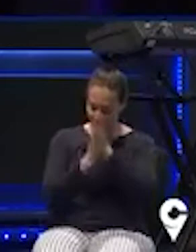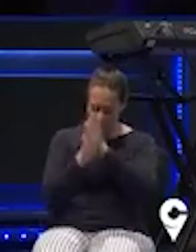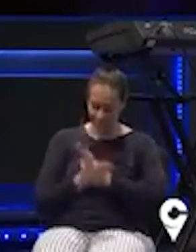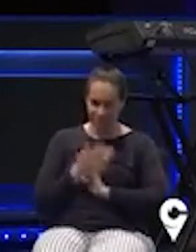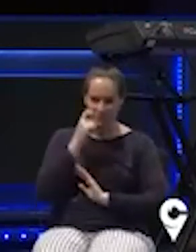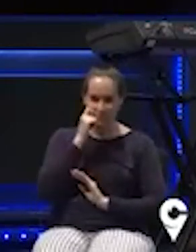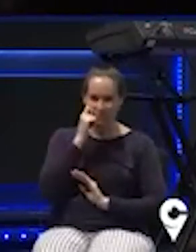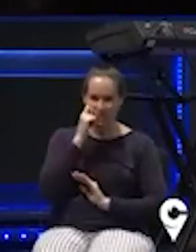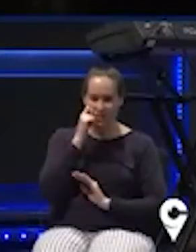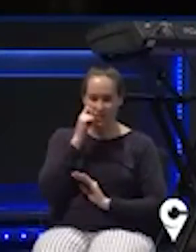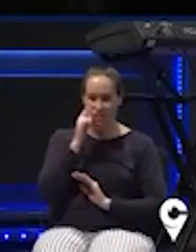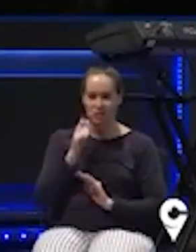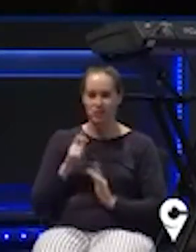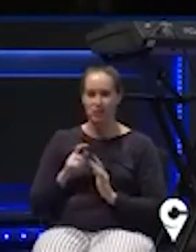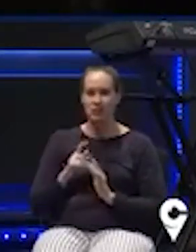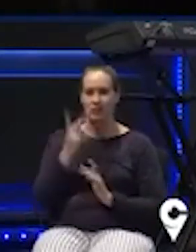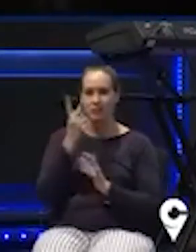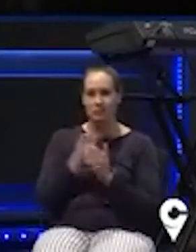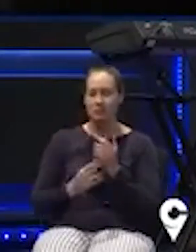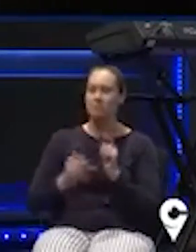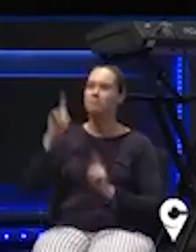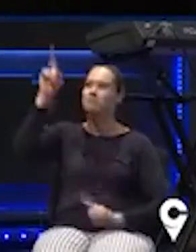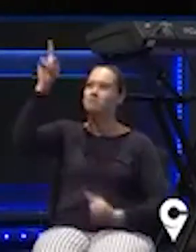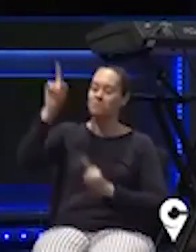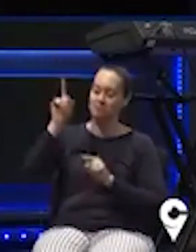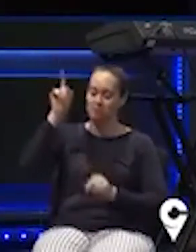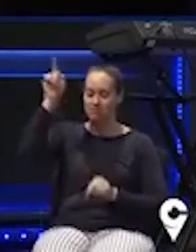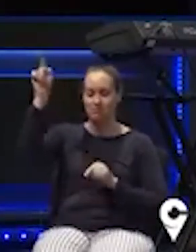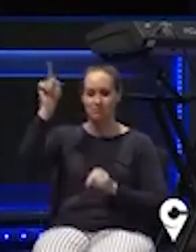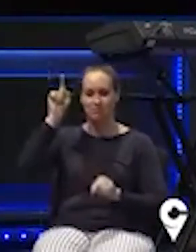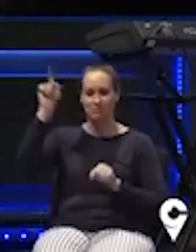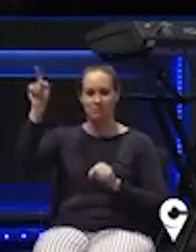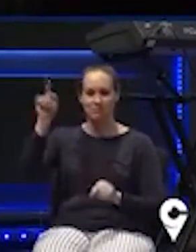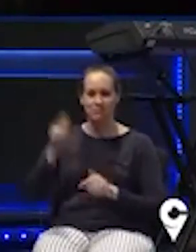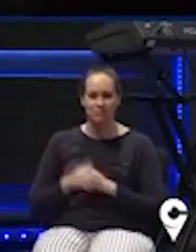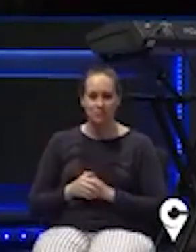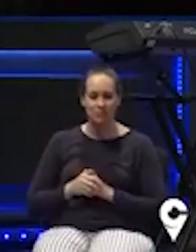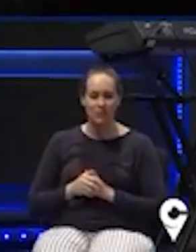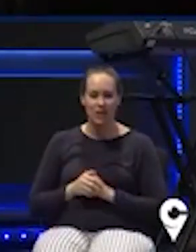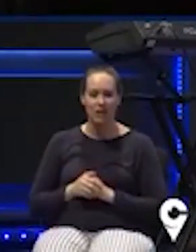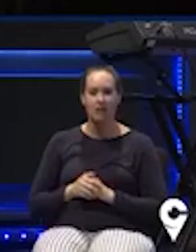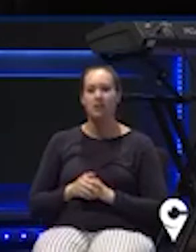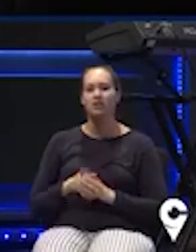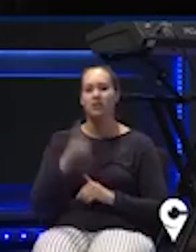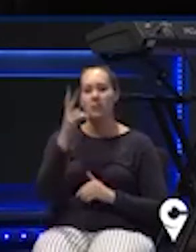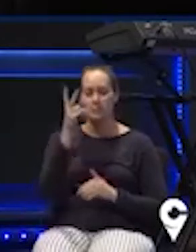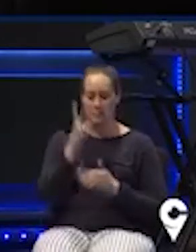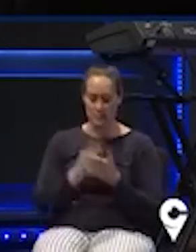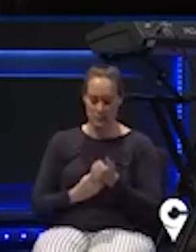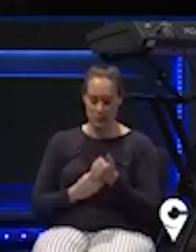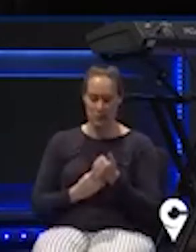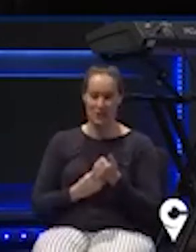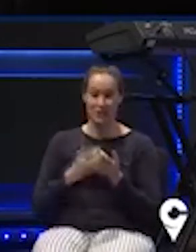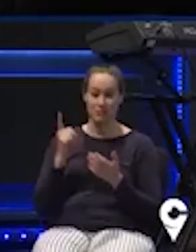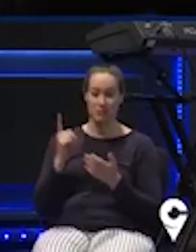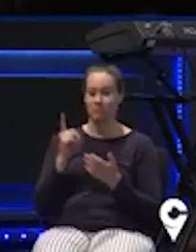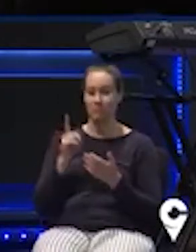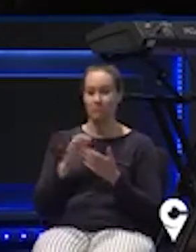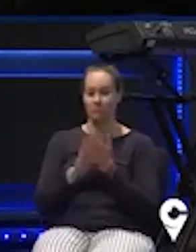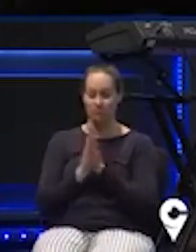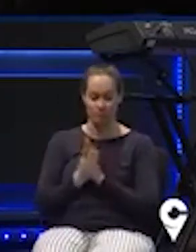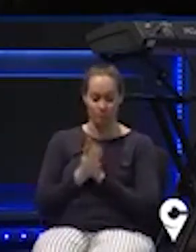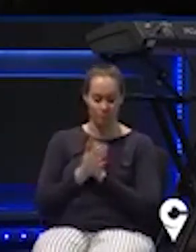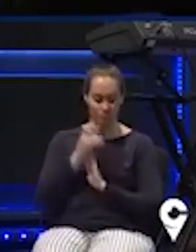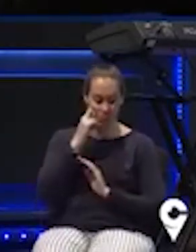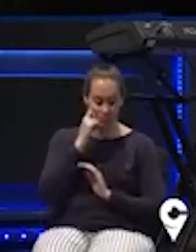the hypostatic union, but made himself nothing, and taking the very nature of a servant, being made in human likeness, being found in the